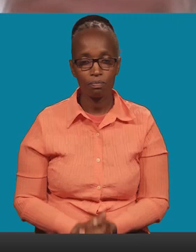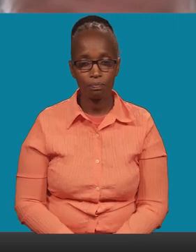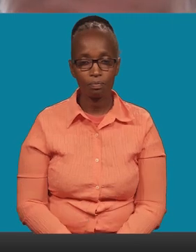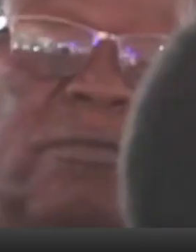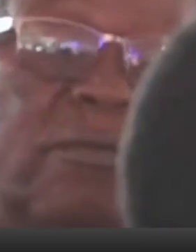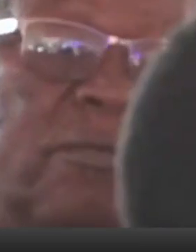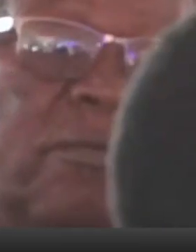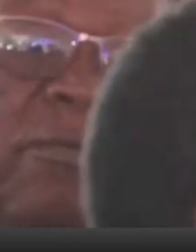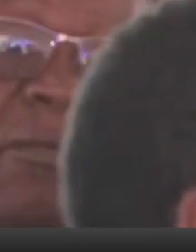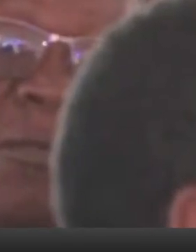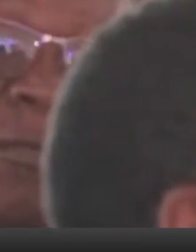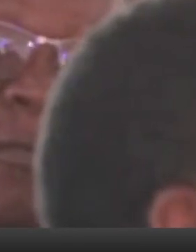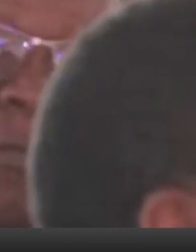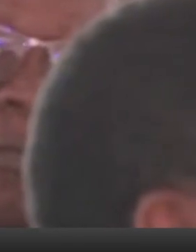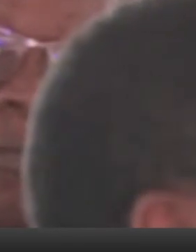TV